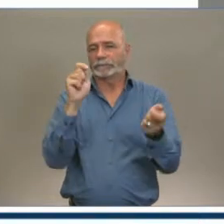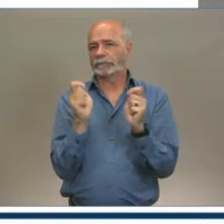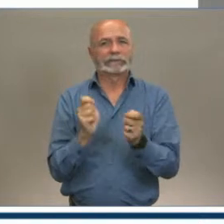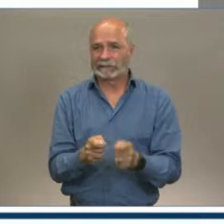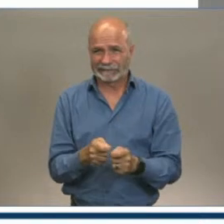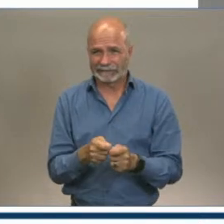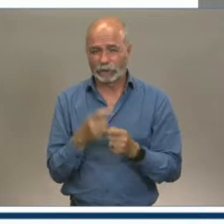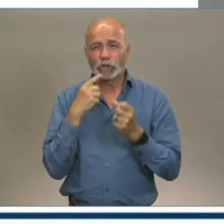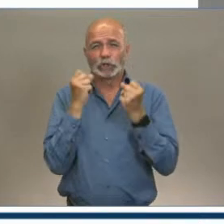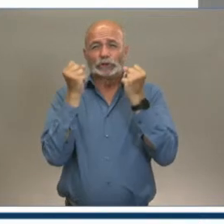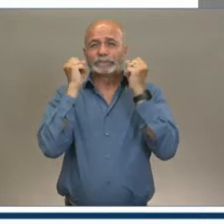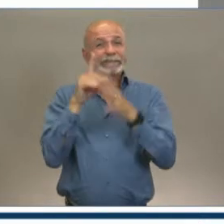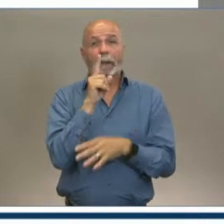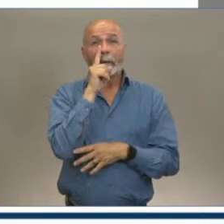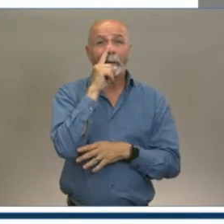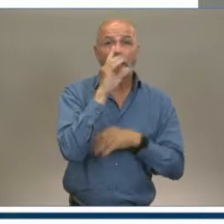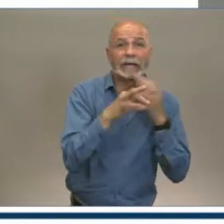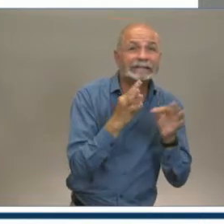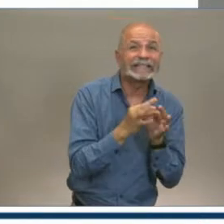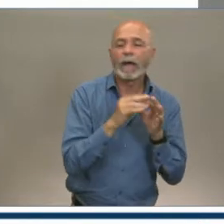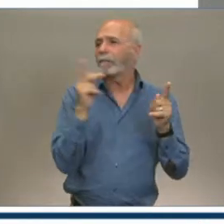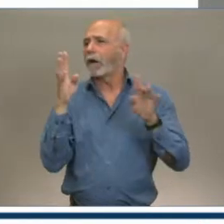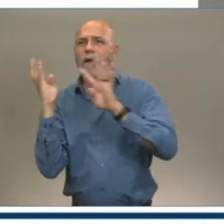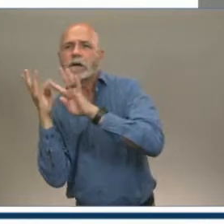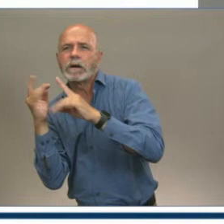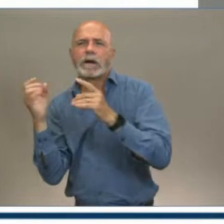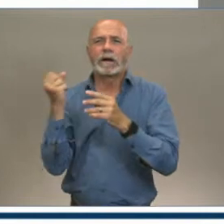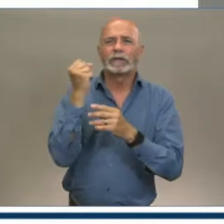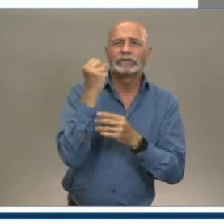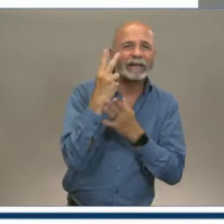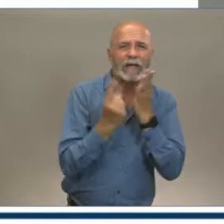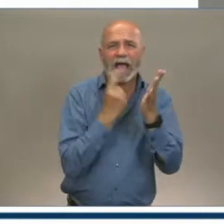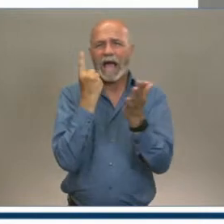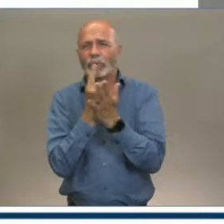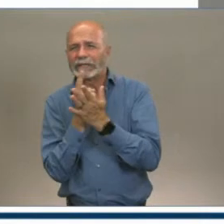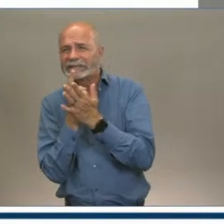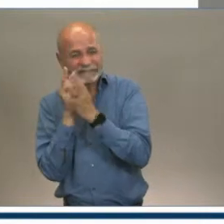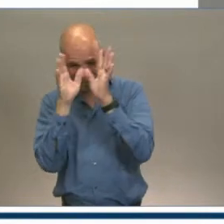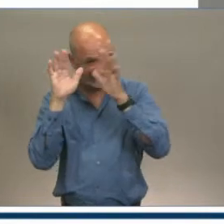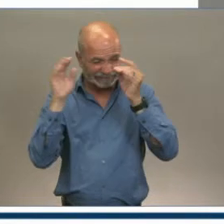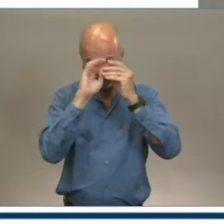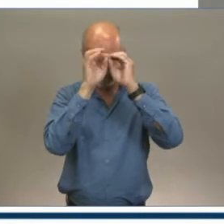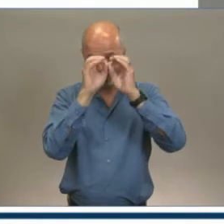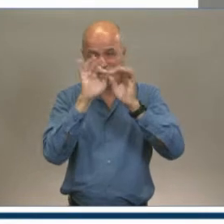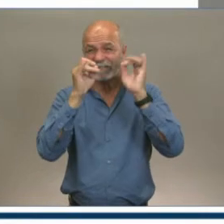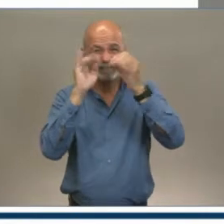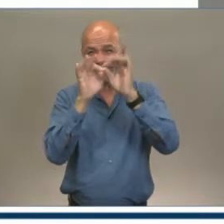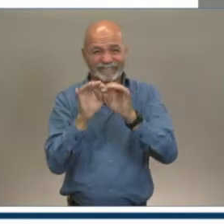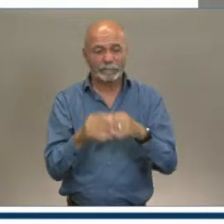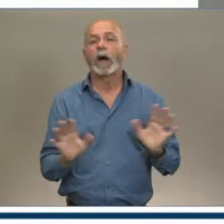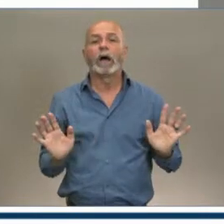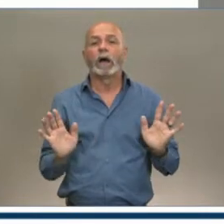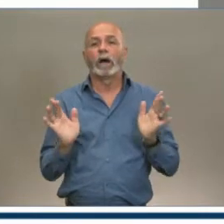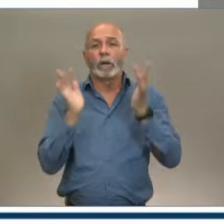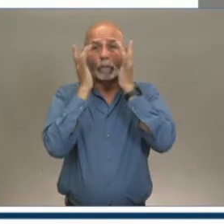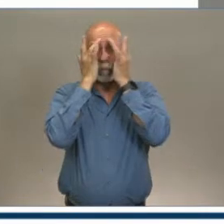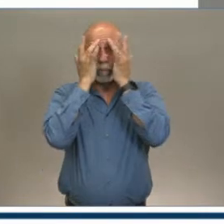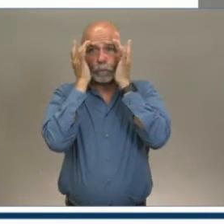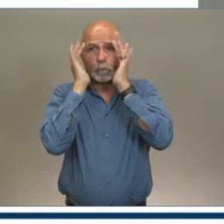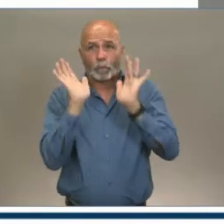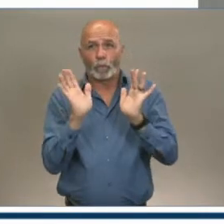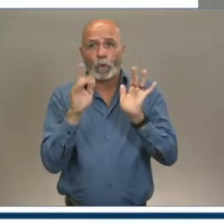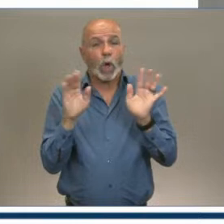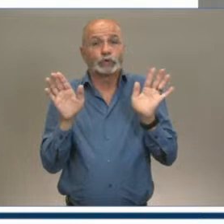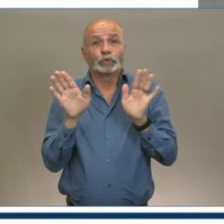testing, we had a few glitches that were fixed within 12 hours. I also need to ask that if you haven't been invited to book your